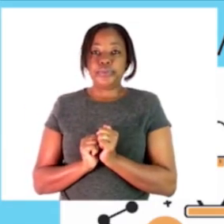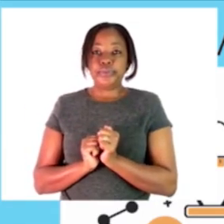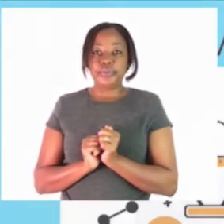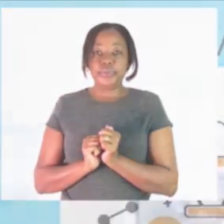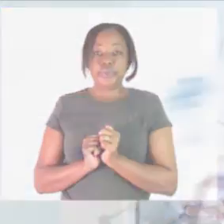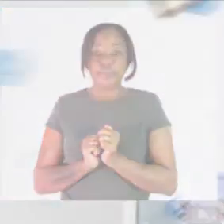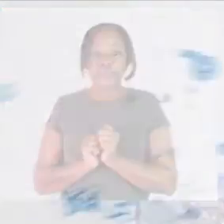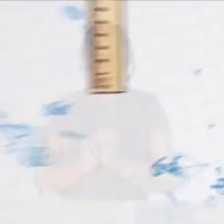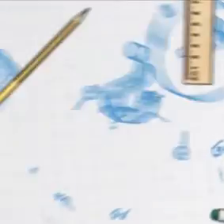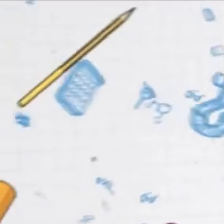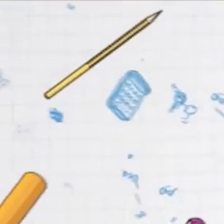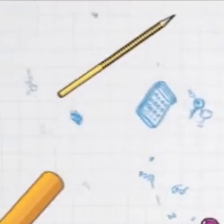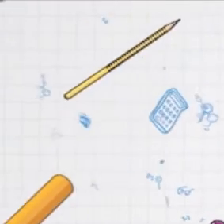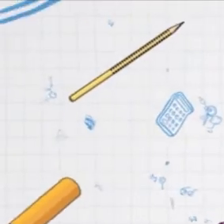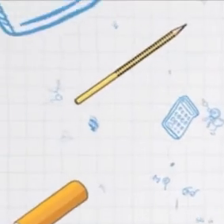determinants.